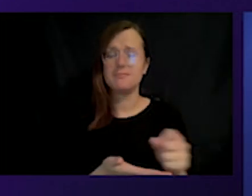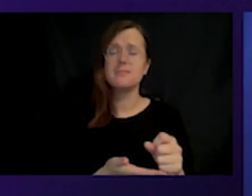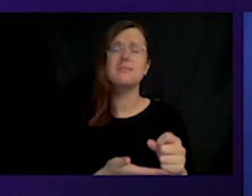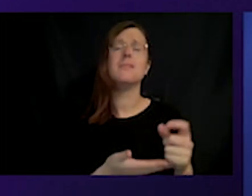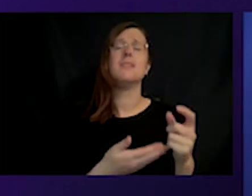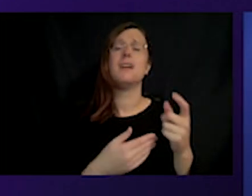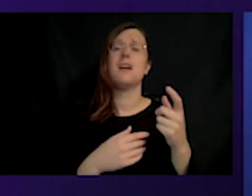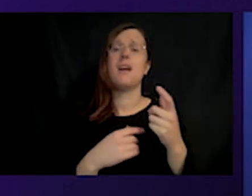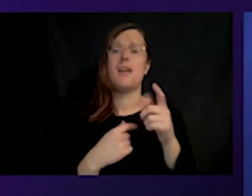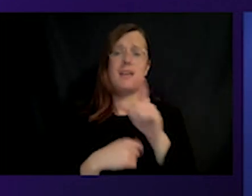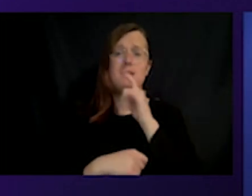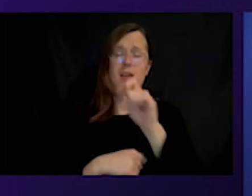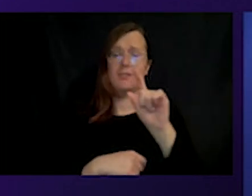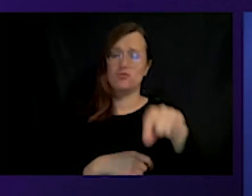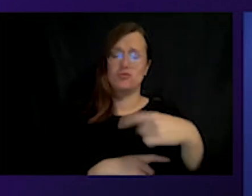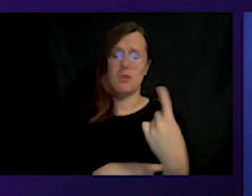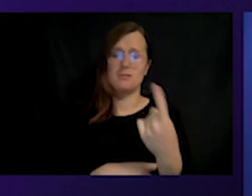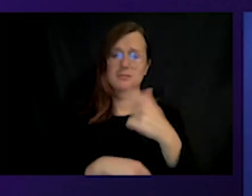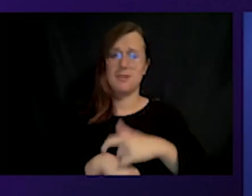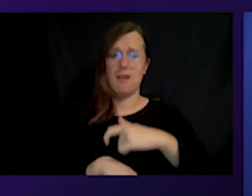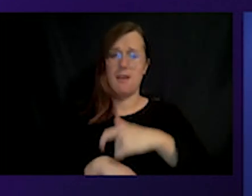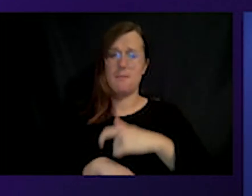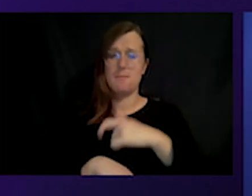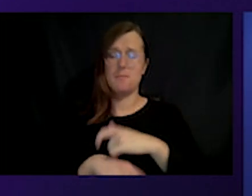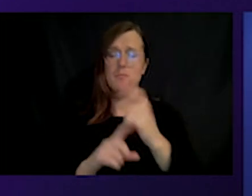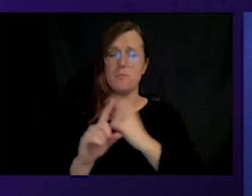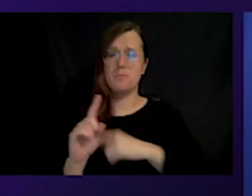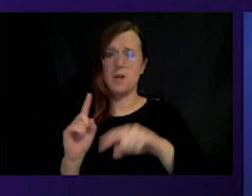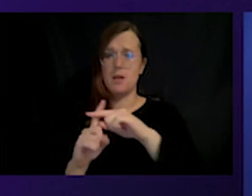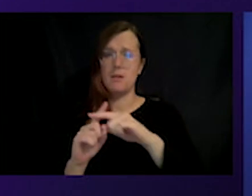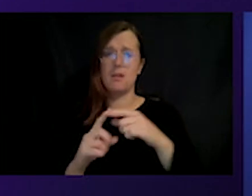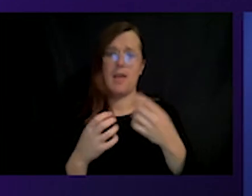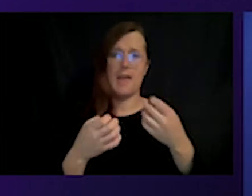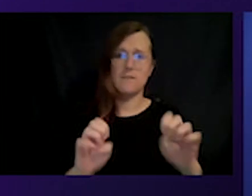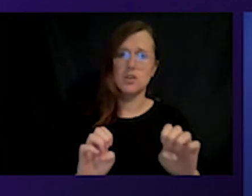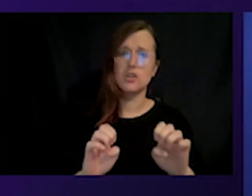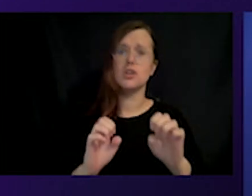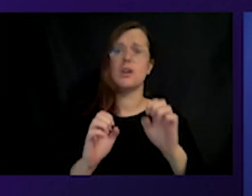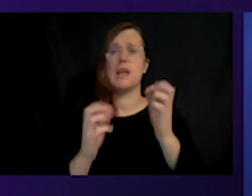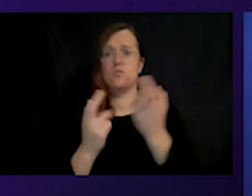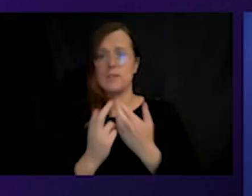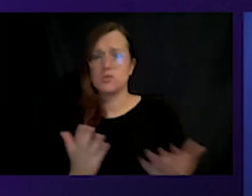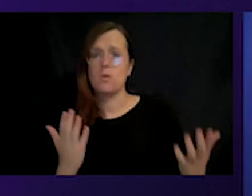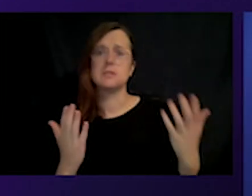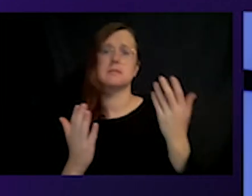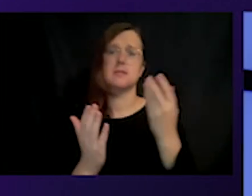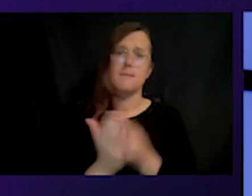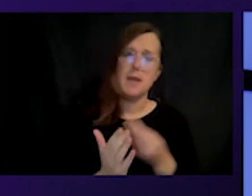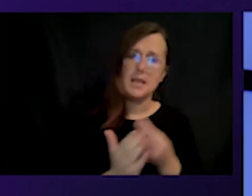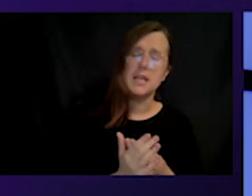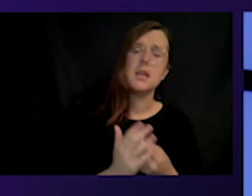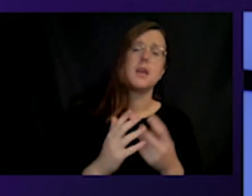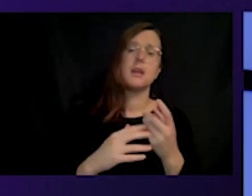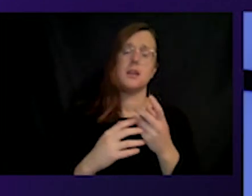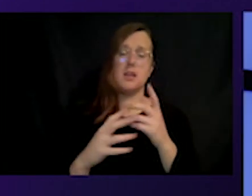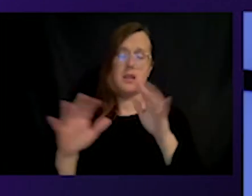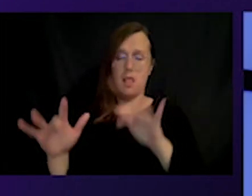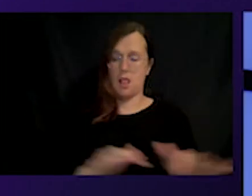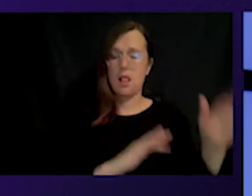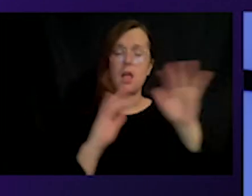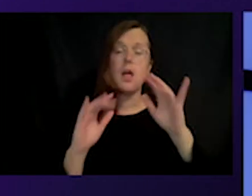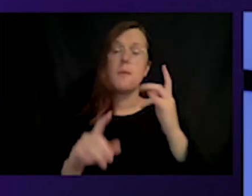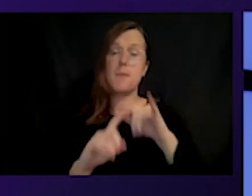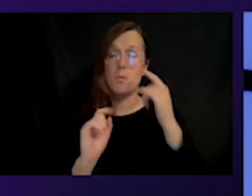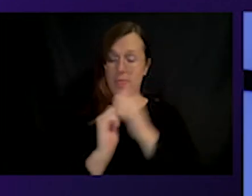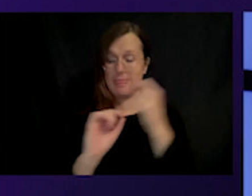it's not just time, it's also time and effort and money and resources that have to be spent on it. But with this, you're